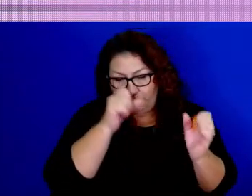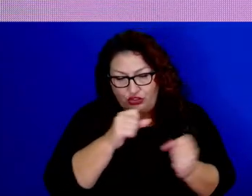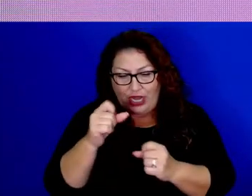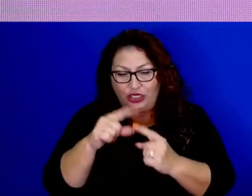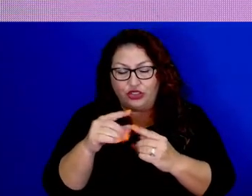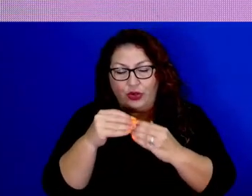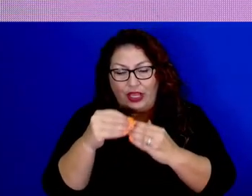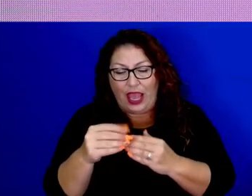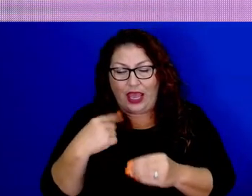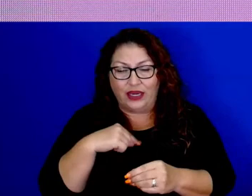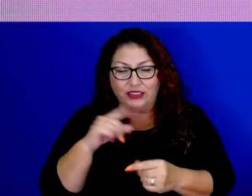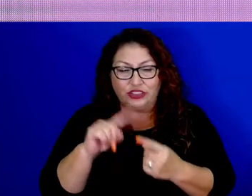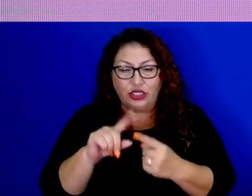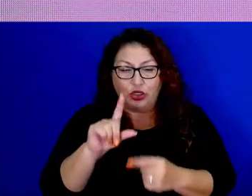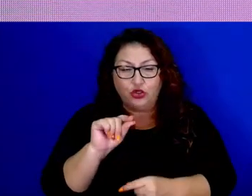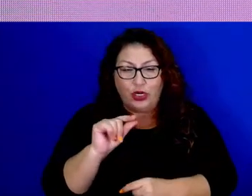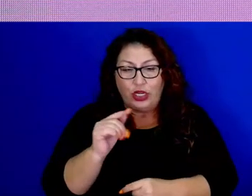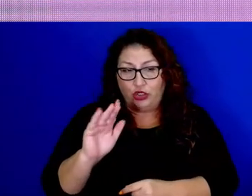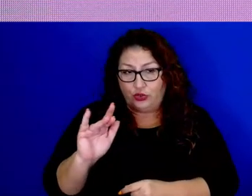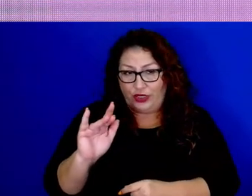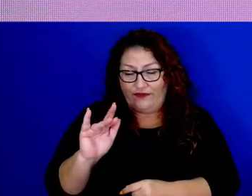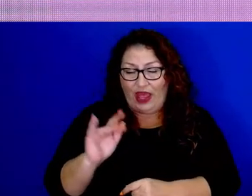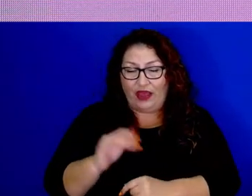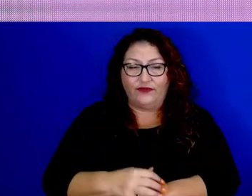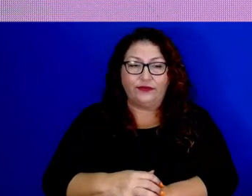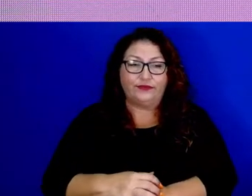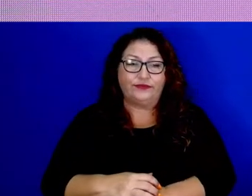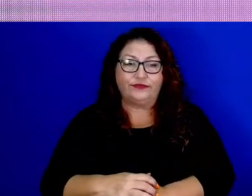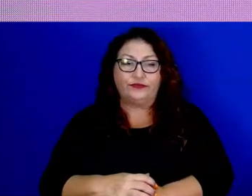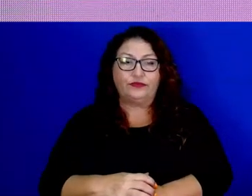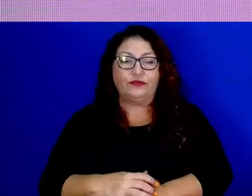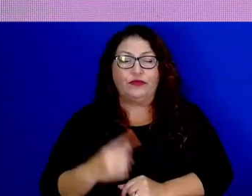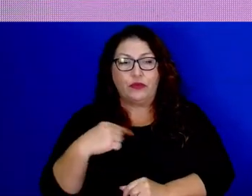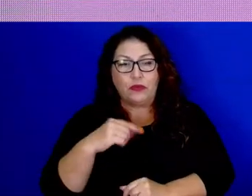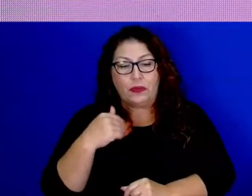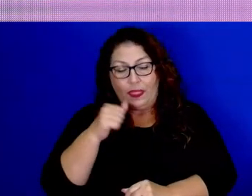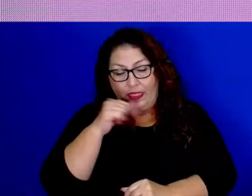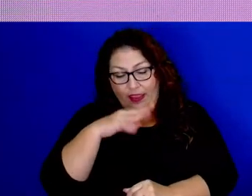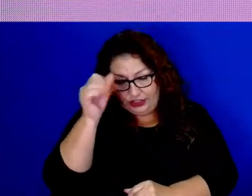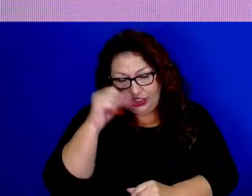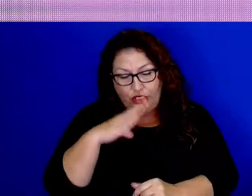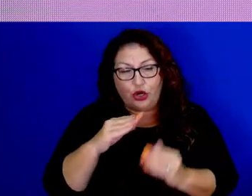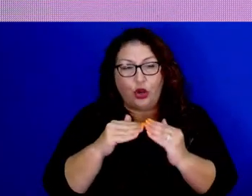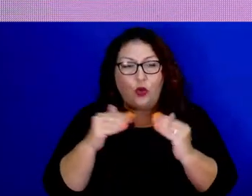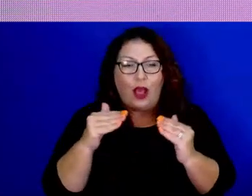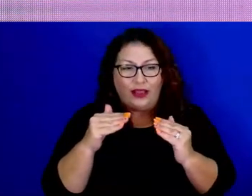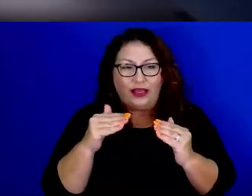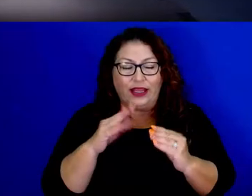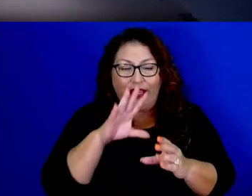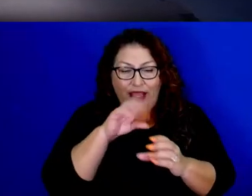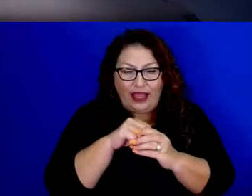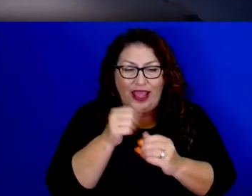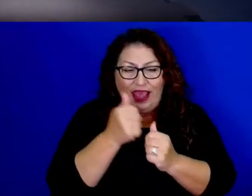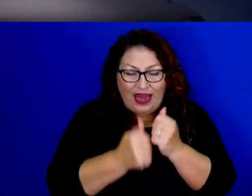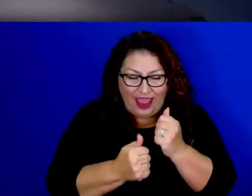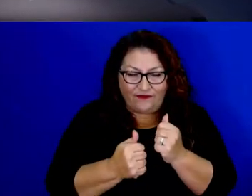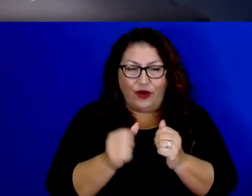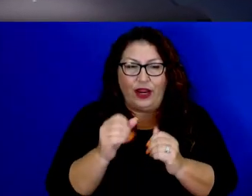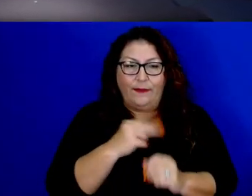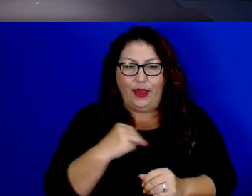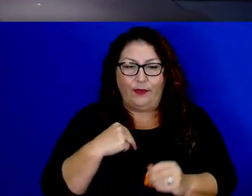2025. We have a gender equality body in every EU member state, as well